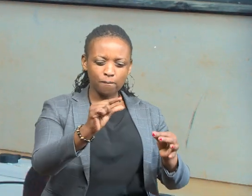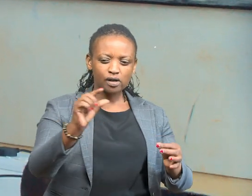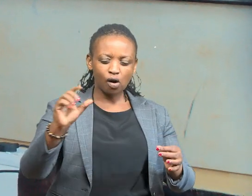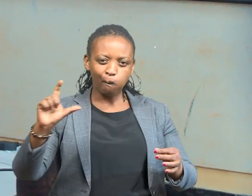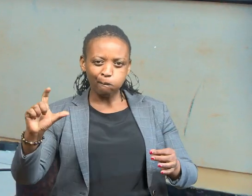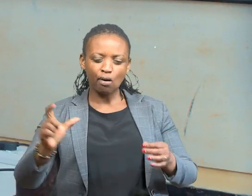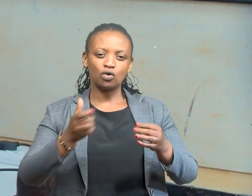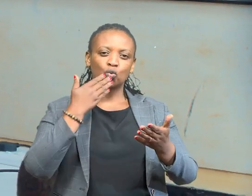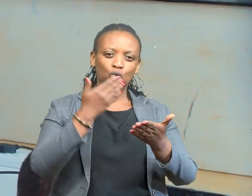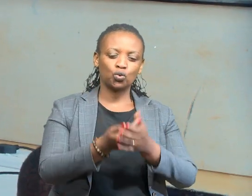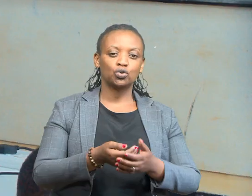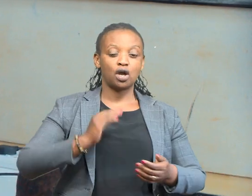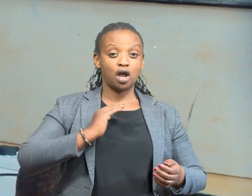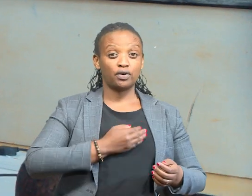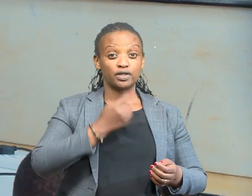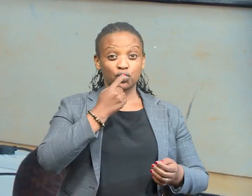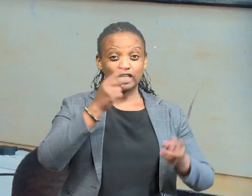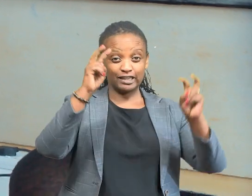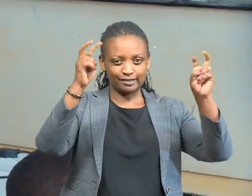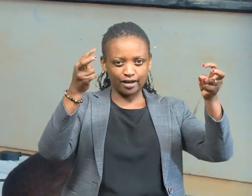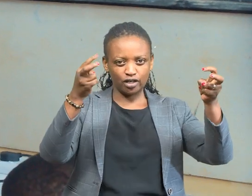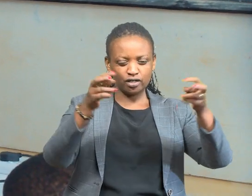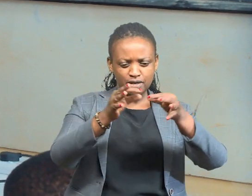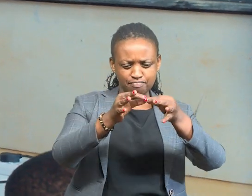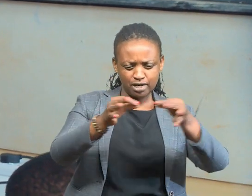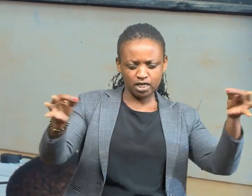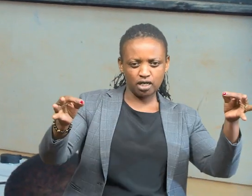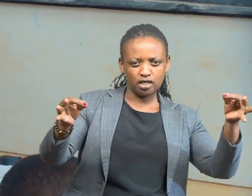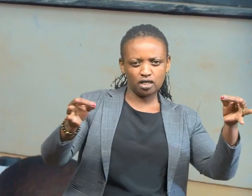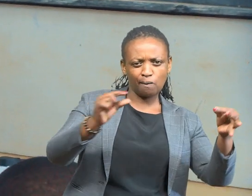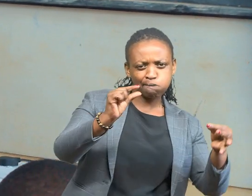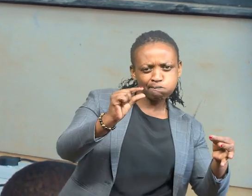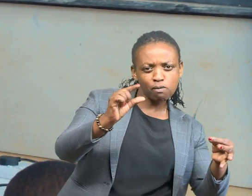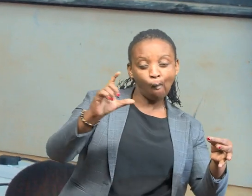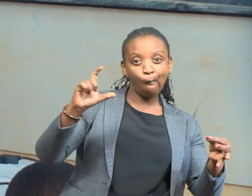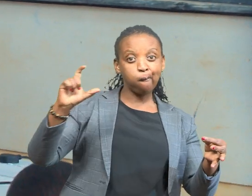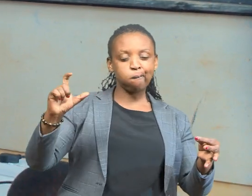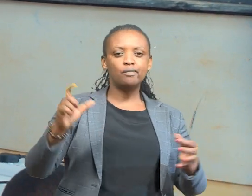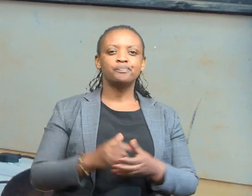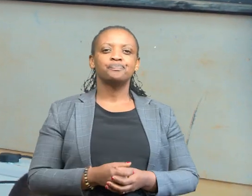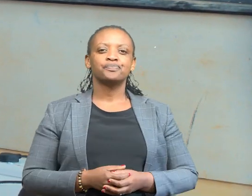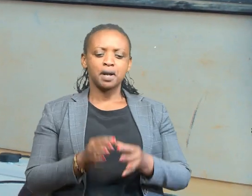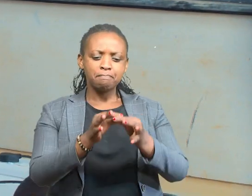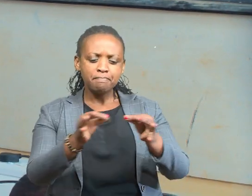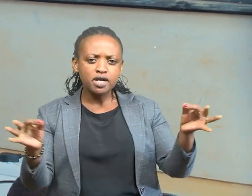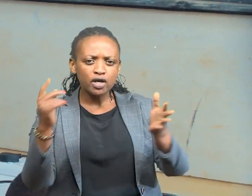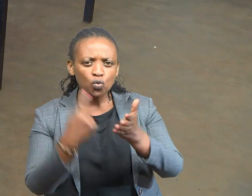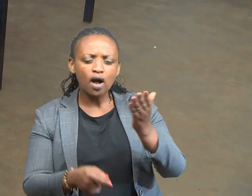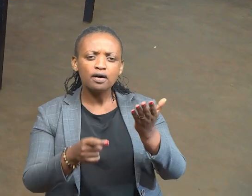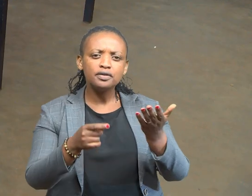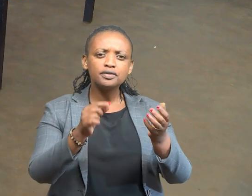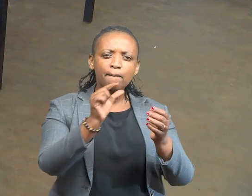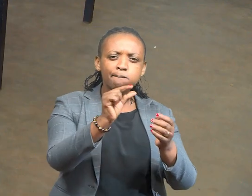Measurement. Very good. Our lesson title is measuring mass. Measuring what? Mass. Measuring